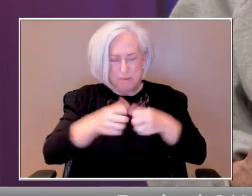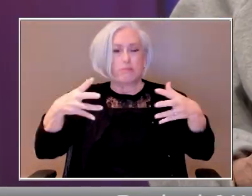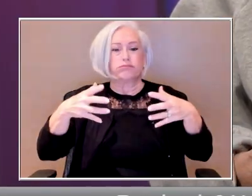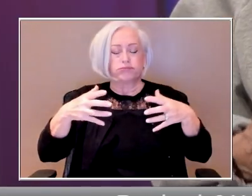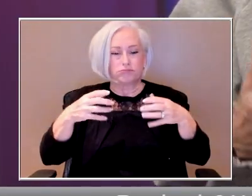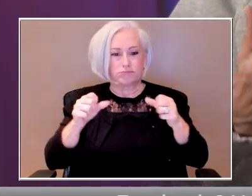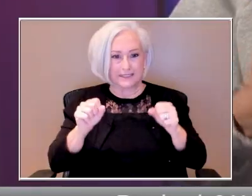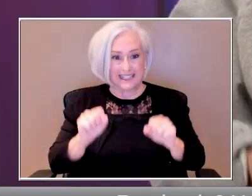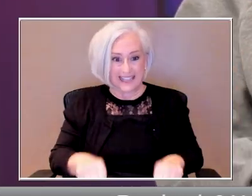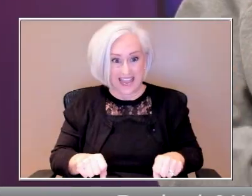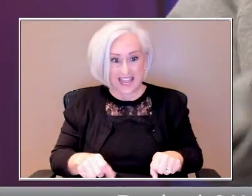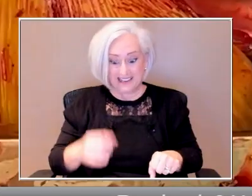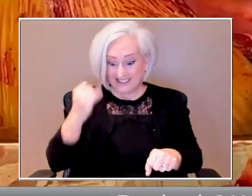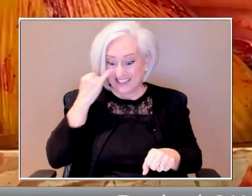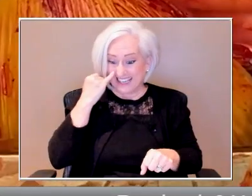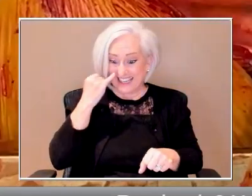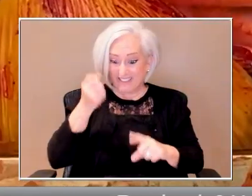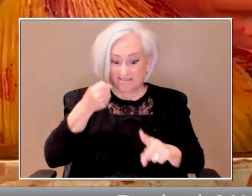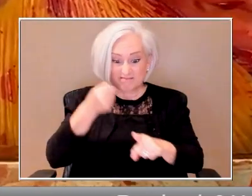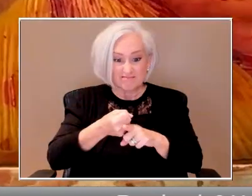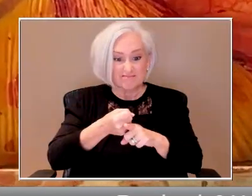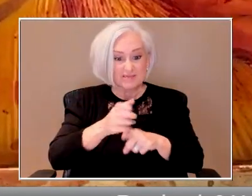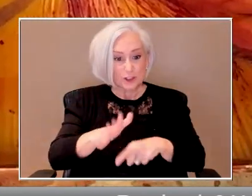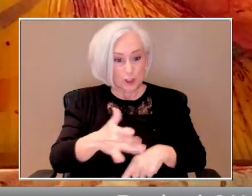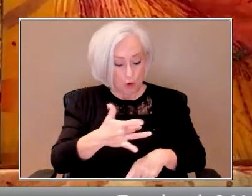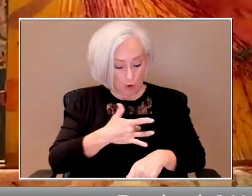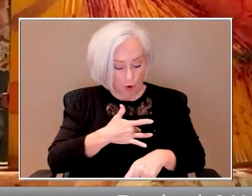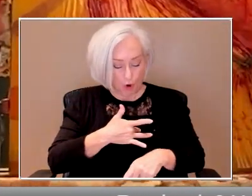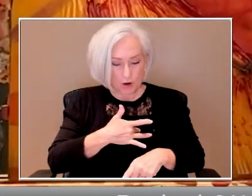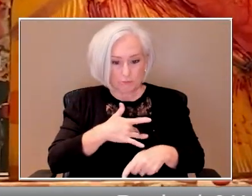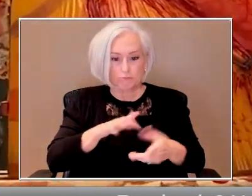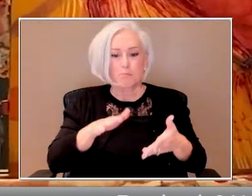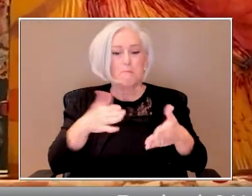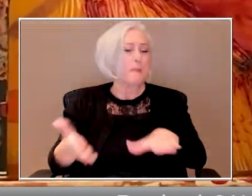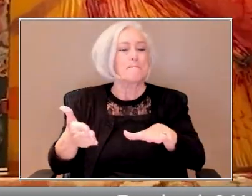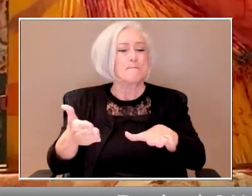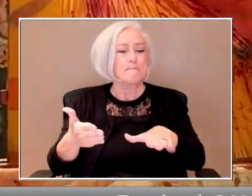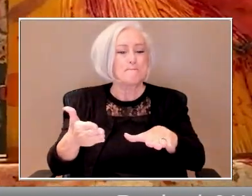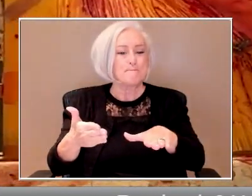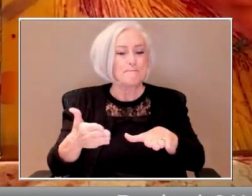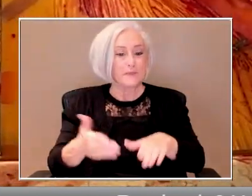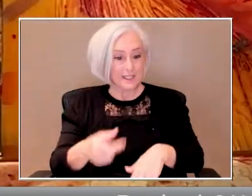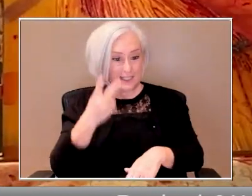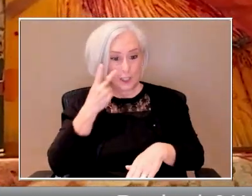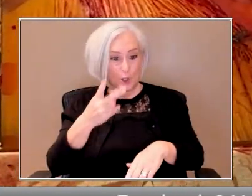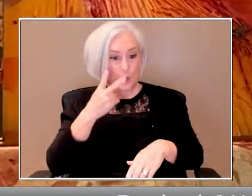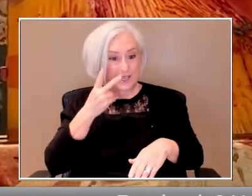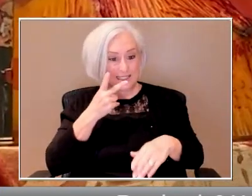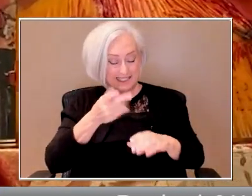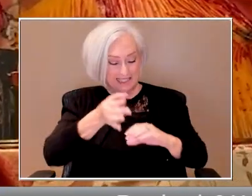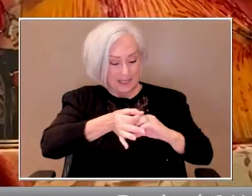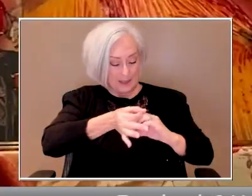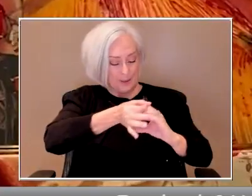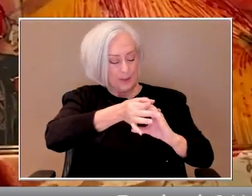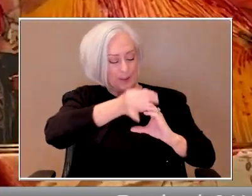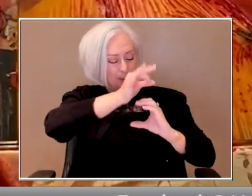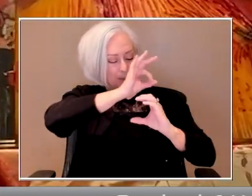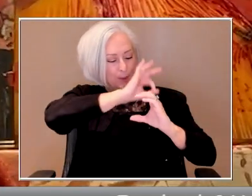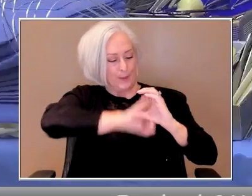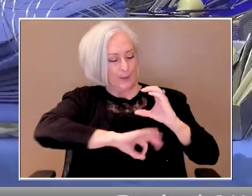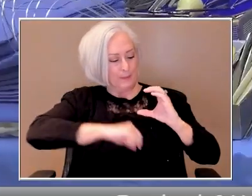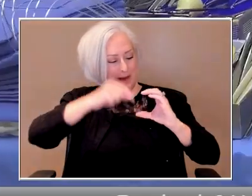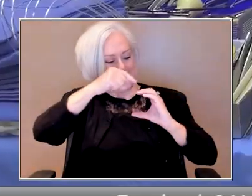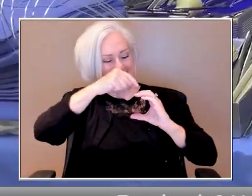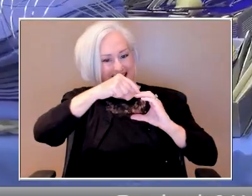fatal very quickly. And then you can see this asymmetric bulging down here. That's the aortic root aneurysm. The only way to repair